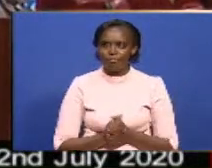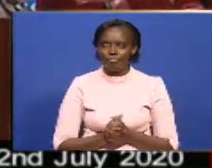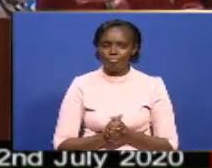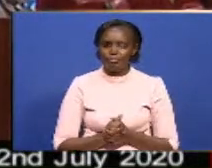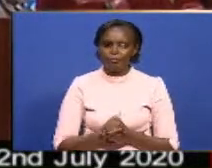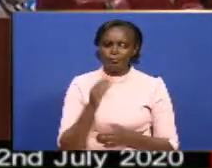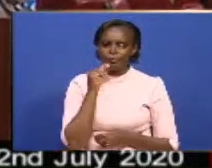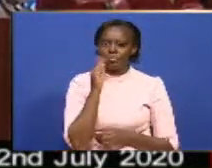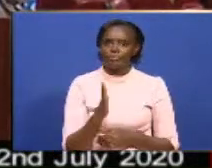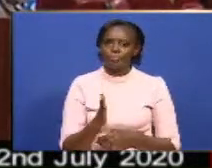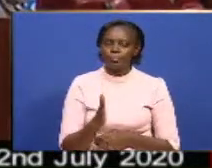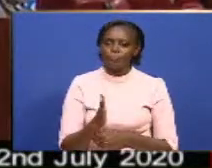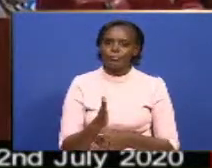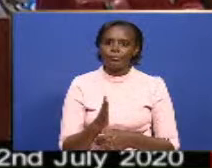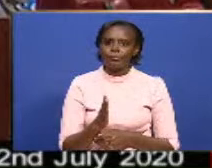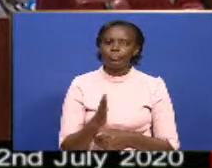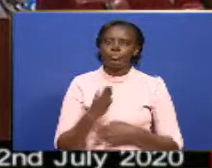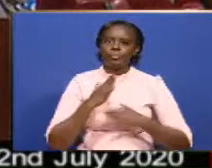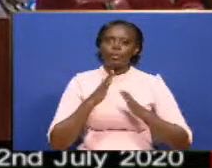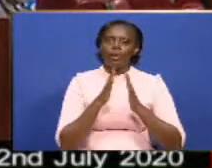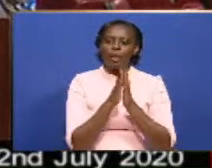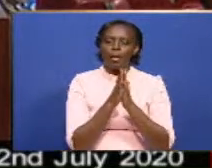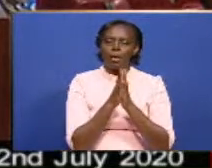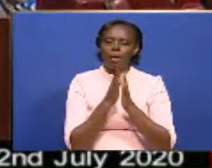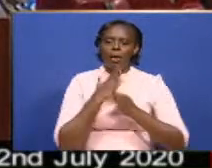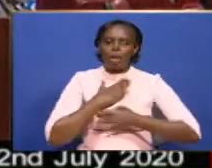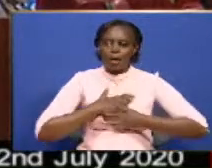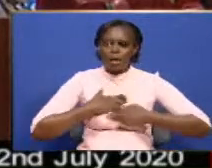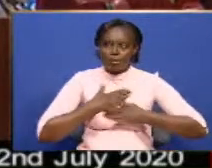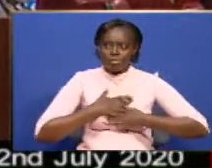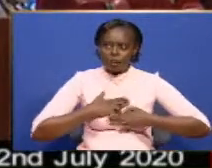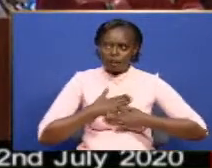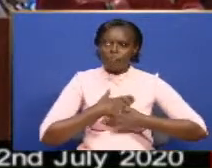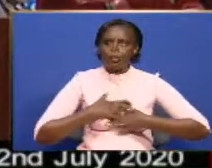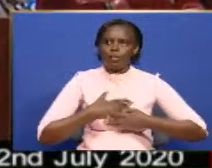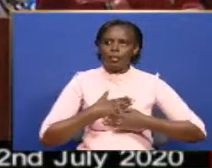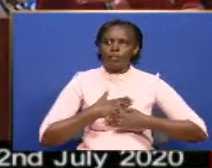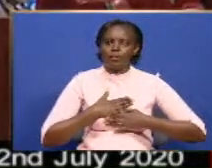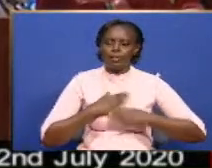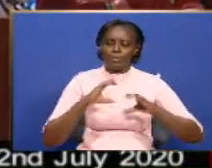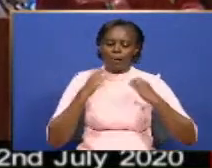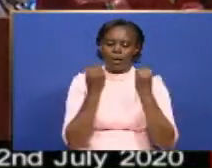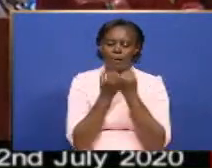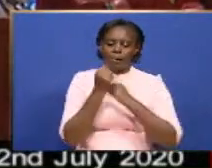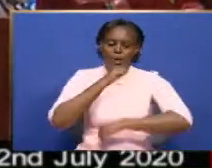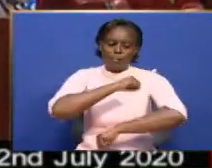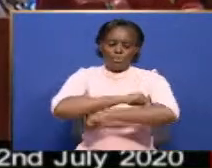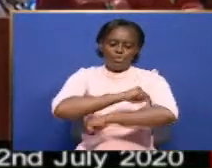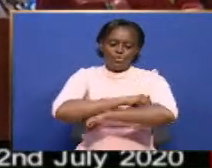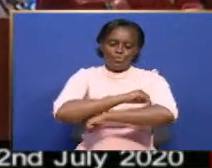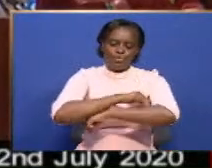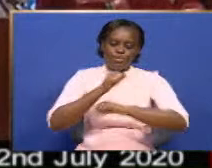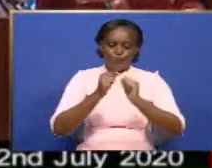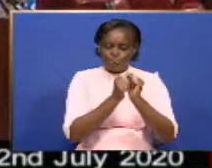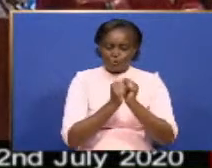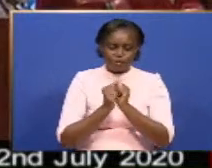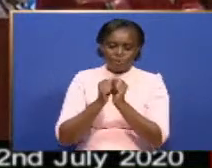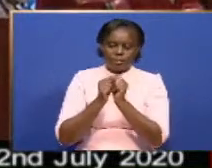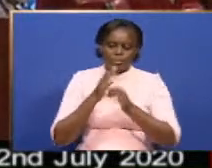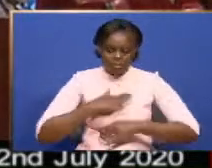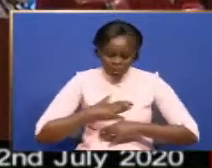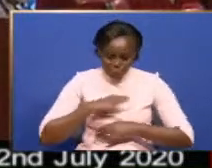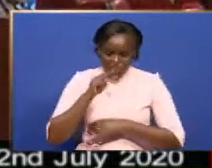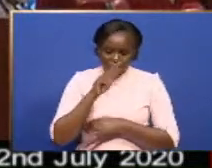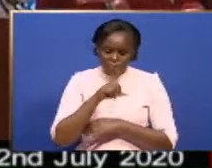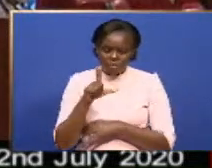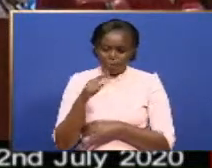Madam Speaker, I want to appreciate, and I'm seated next to my classmate, Millie Athiambo. I stand to support